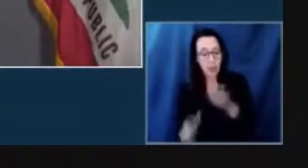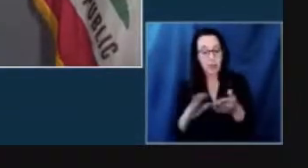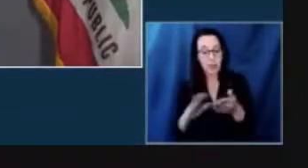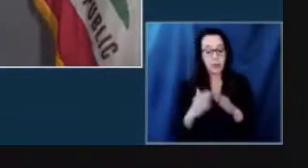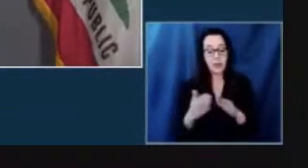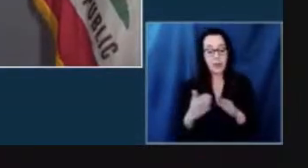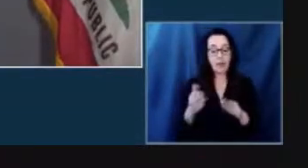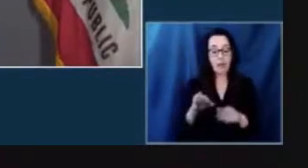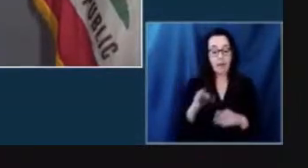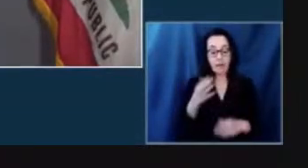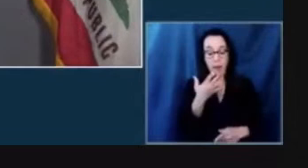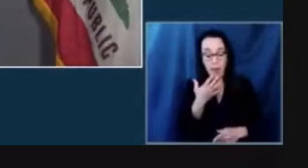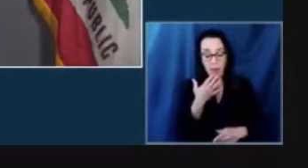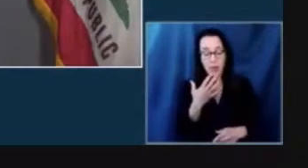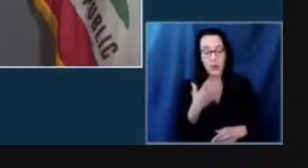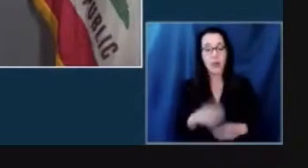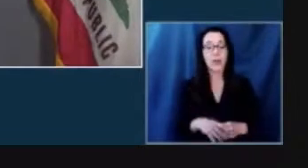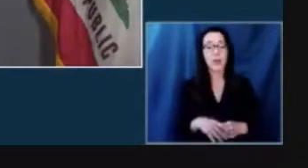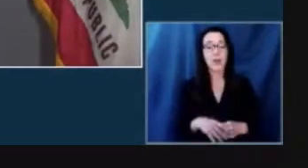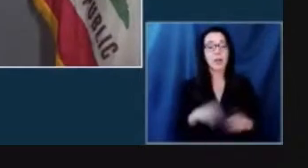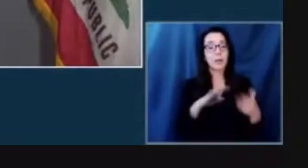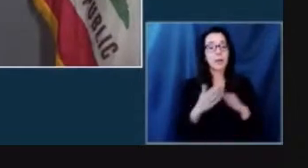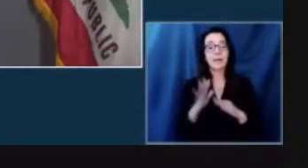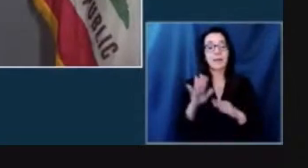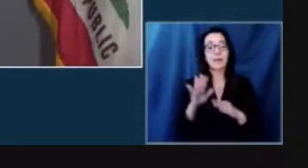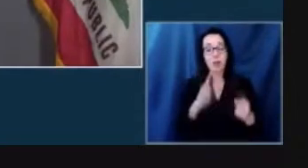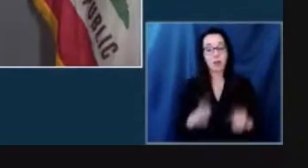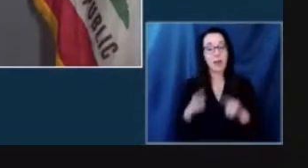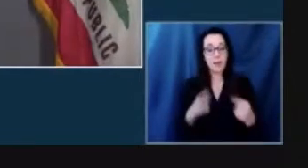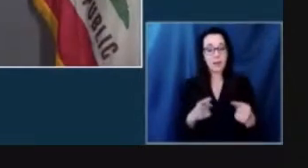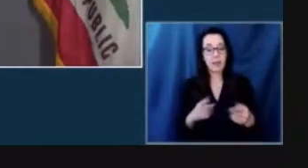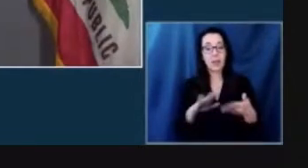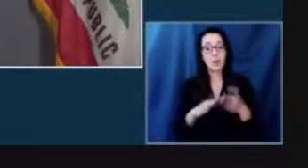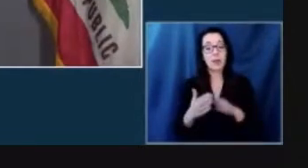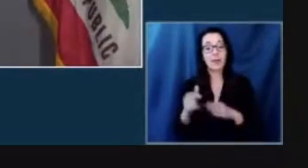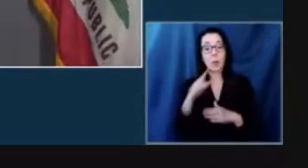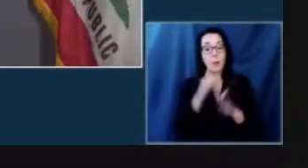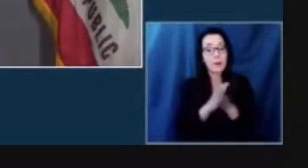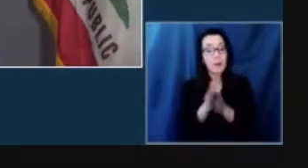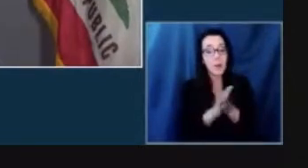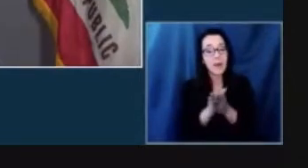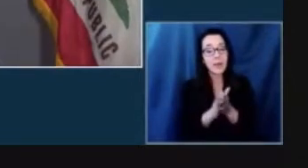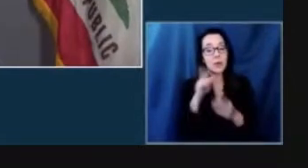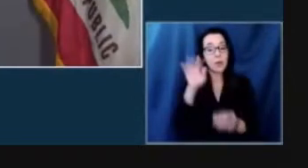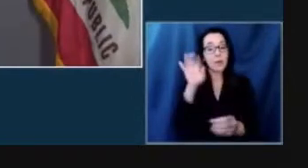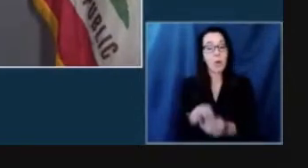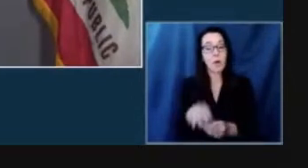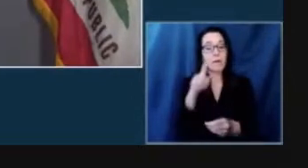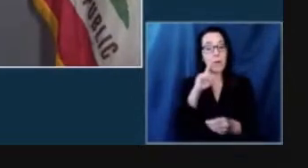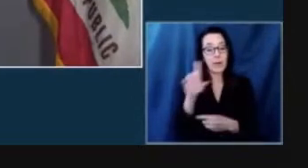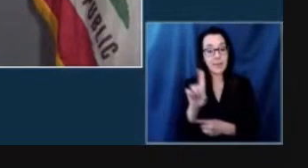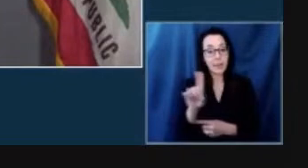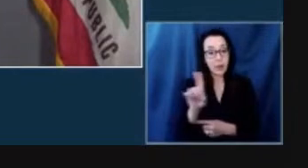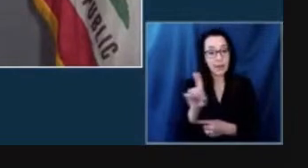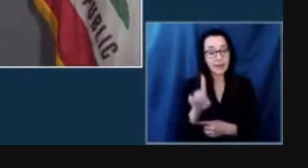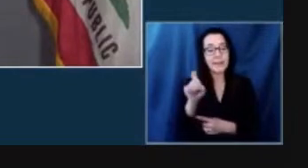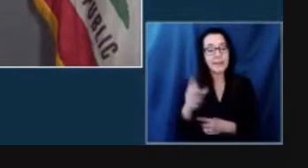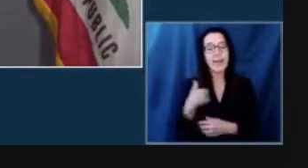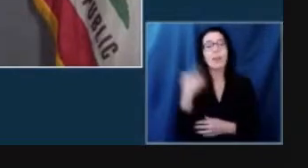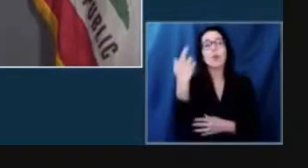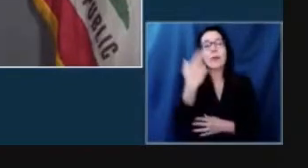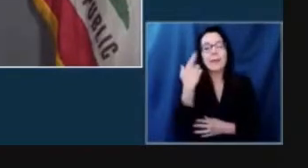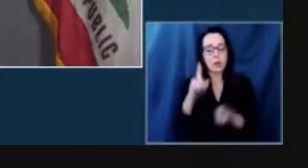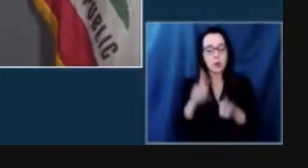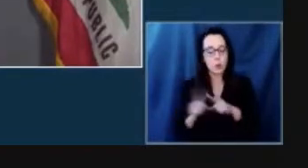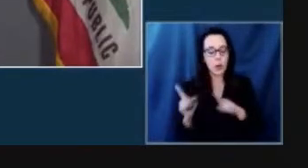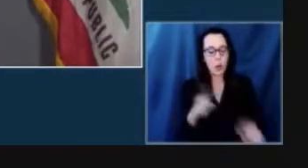are struggling, communities that to be motivated to come out and vote for Democrats need to have a reason to do so. And